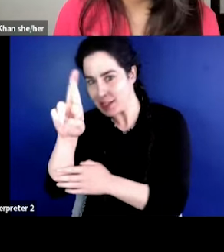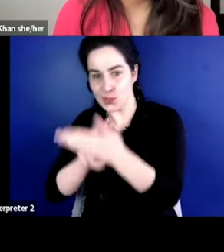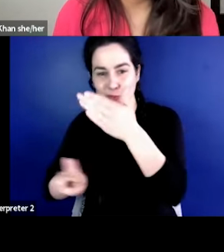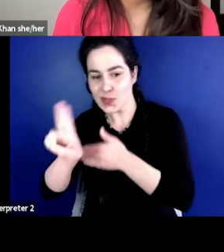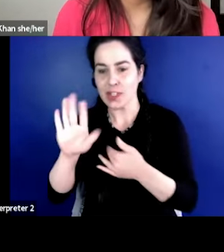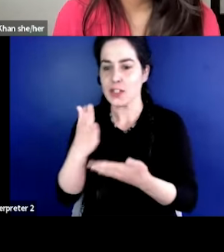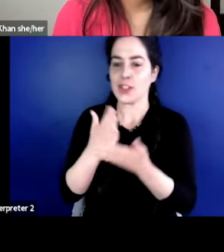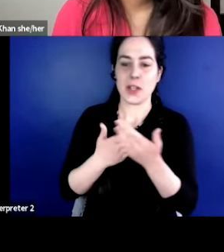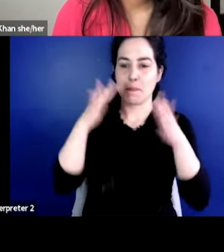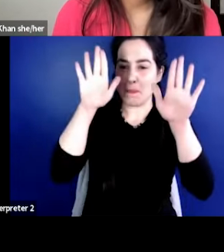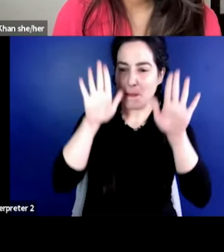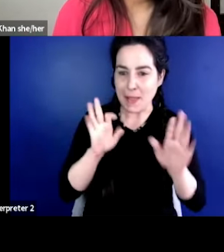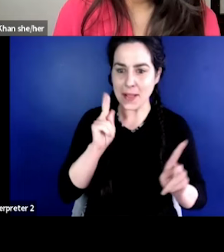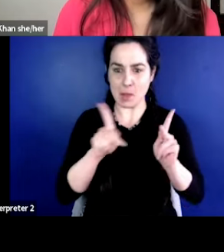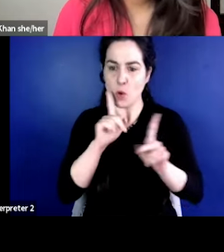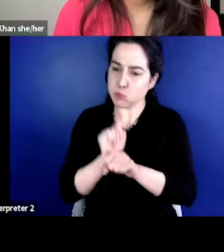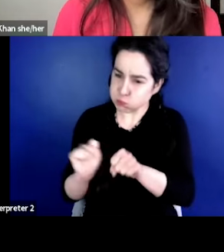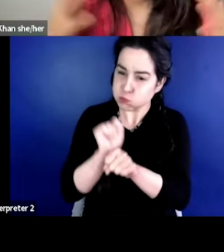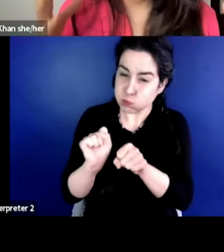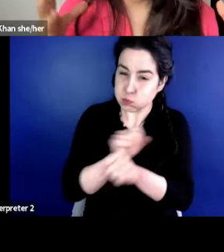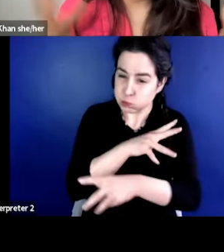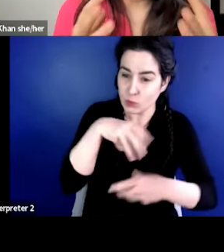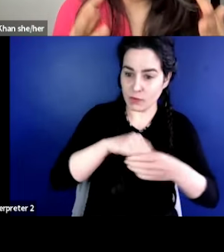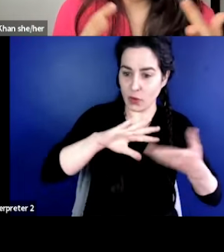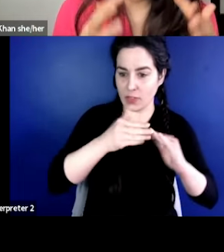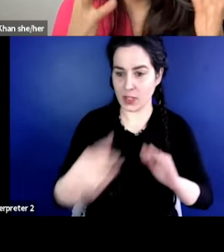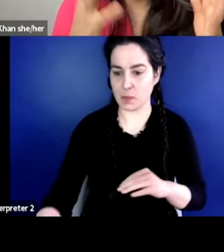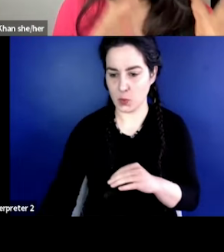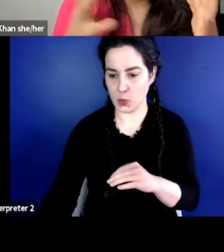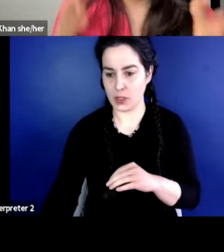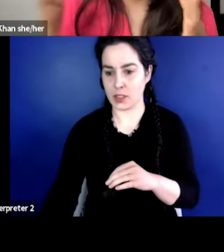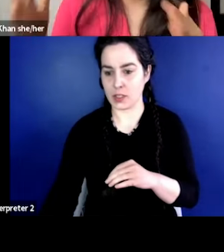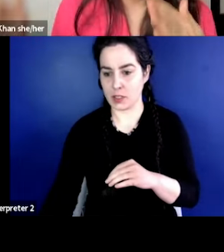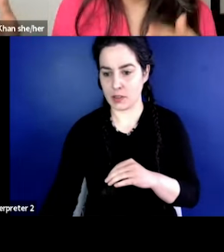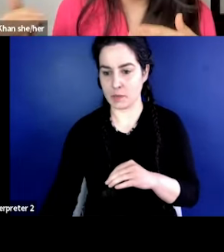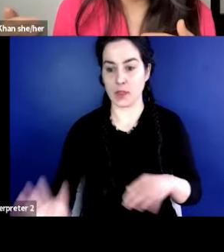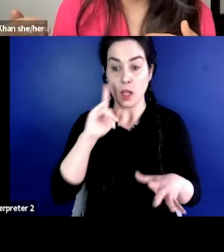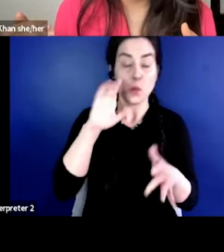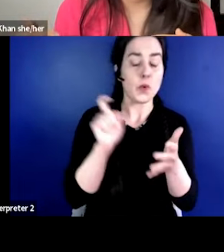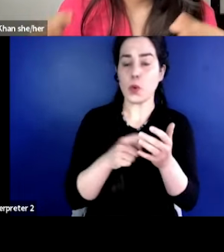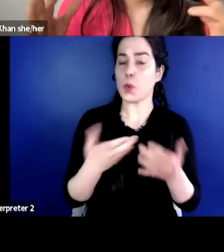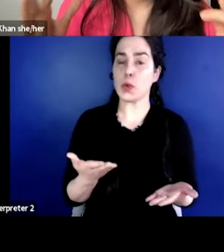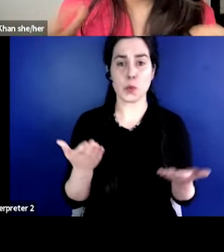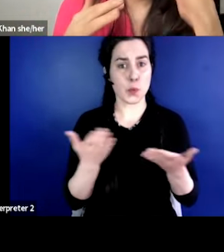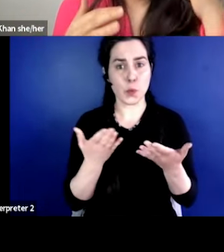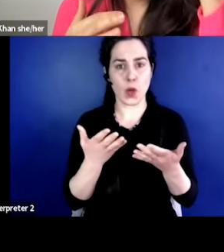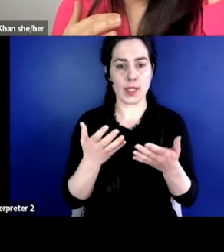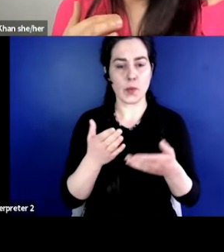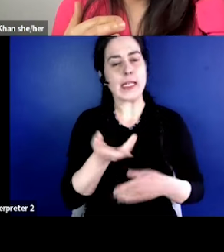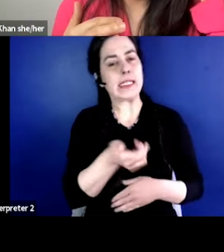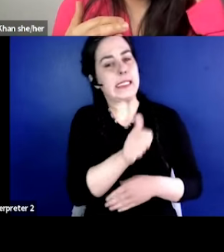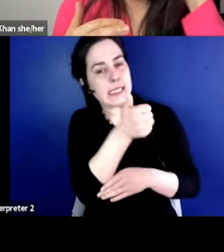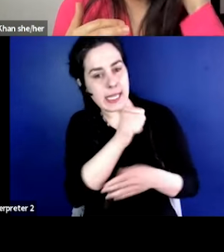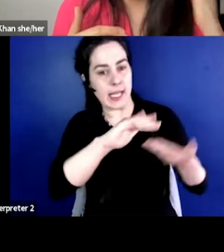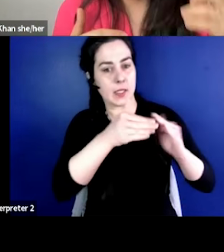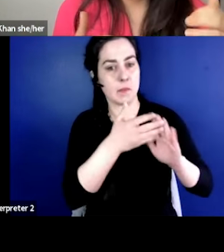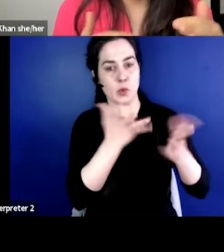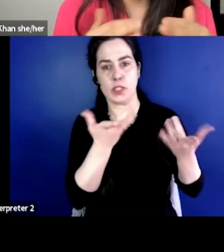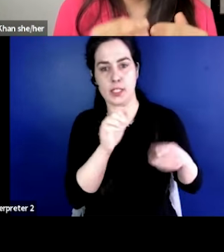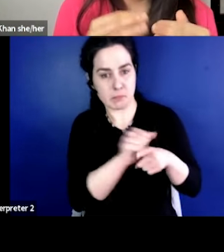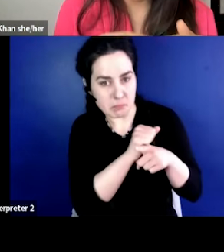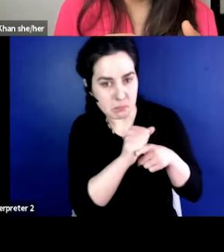the work in the community. And what we found is that we brought together 10 of those communities of practice. And what those community practice would do